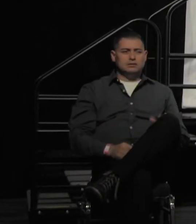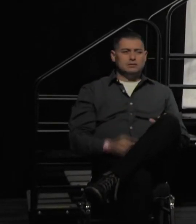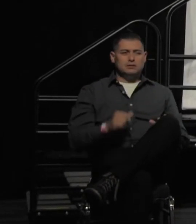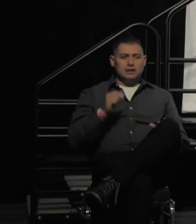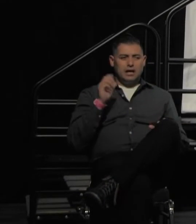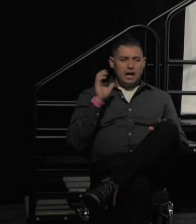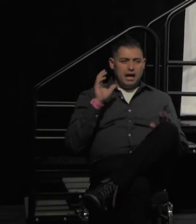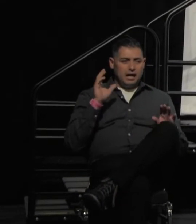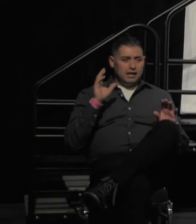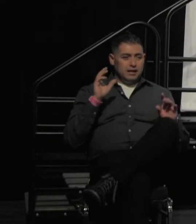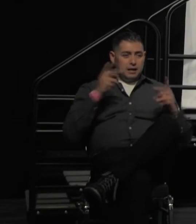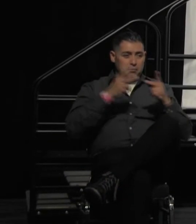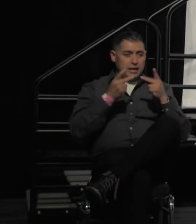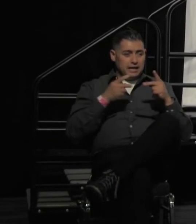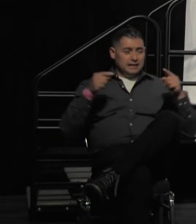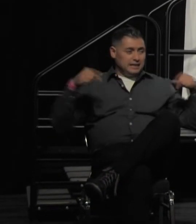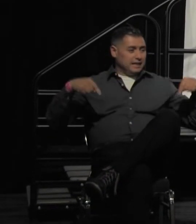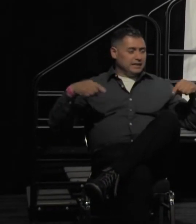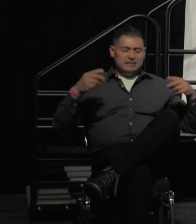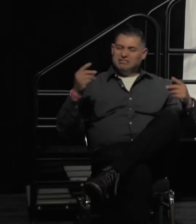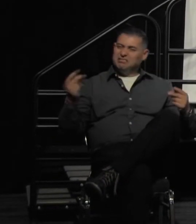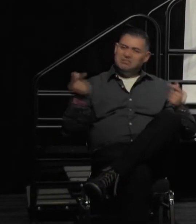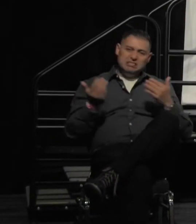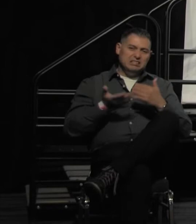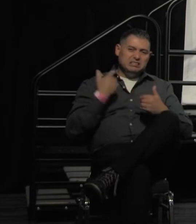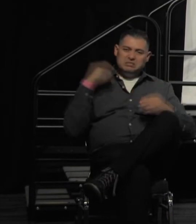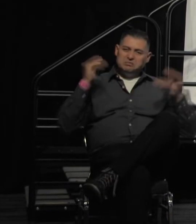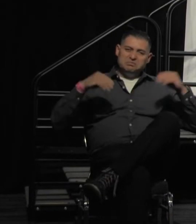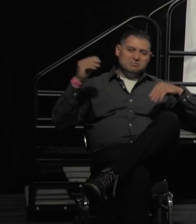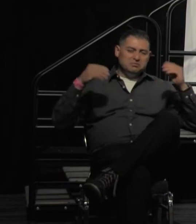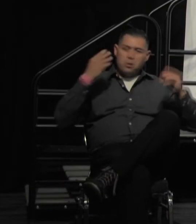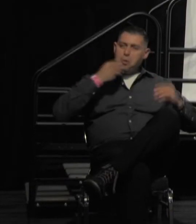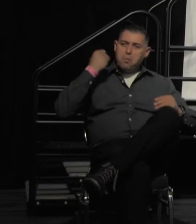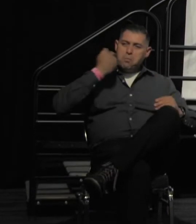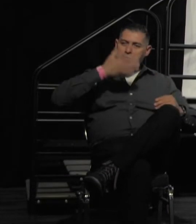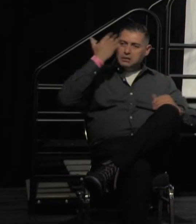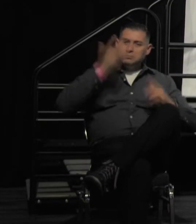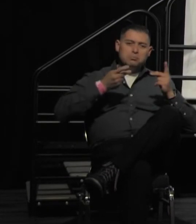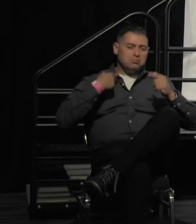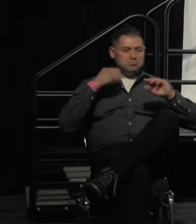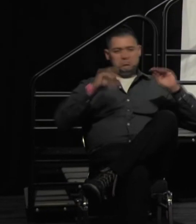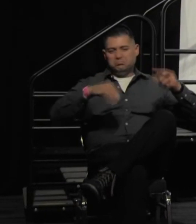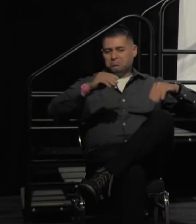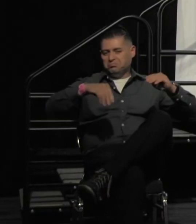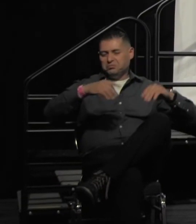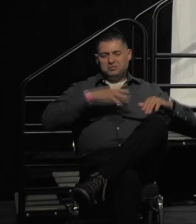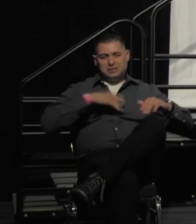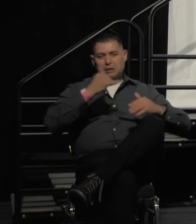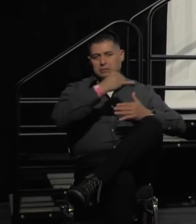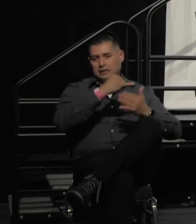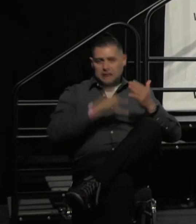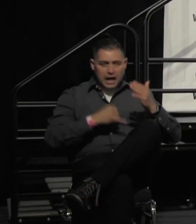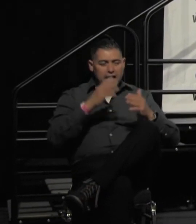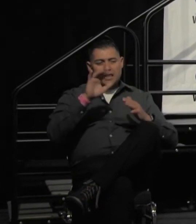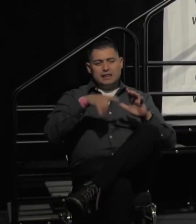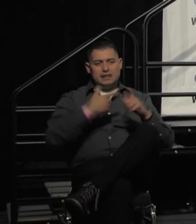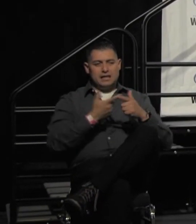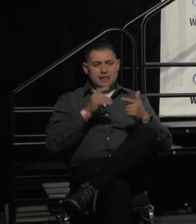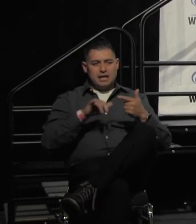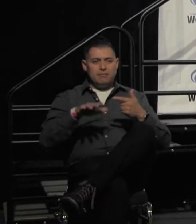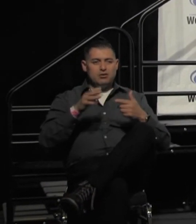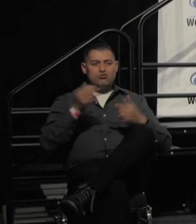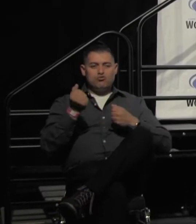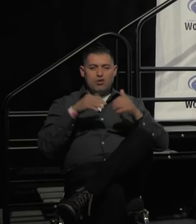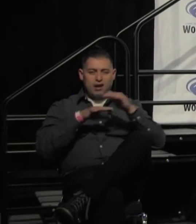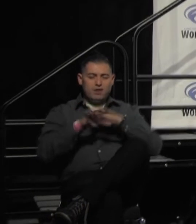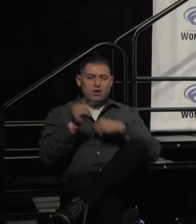the place like in no time. I'm going to design it. It's going to be a